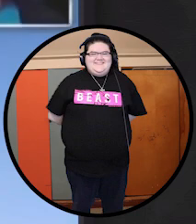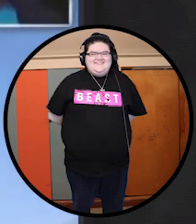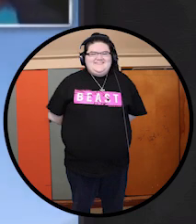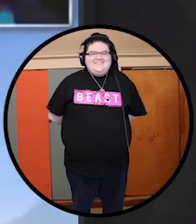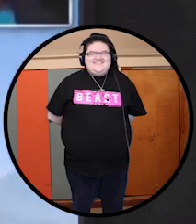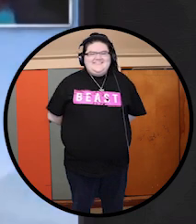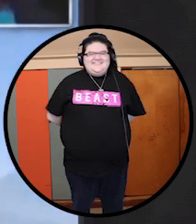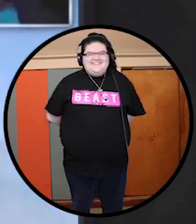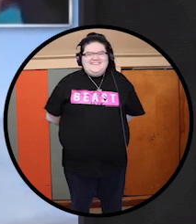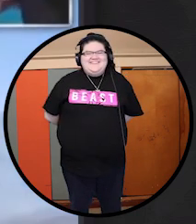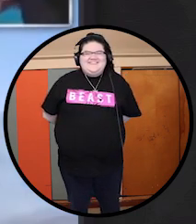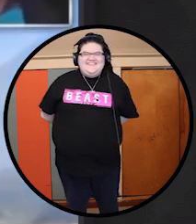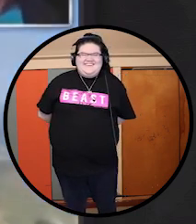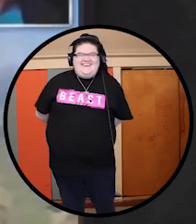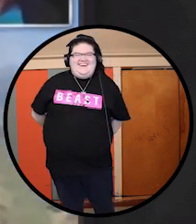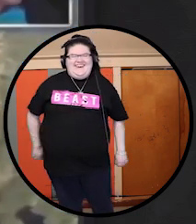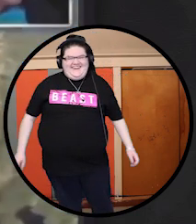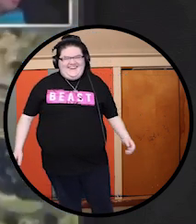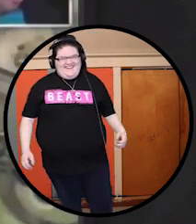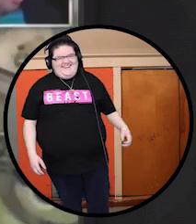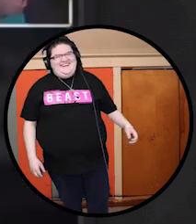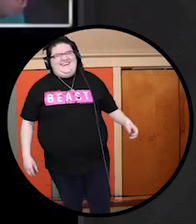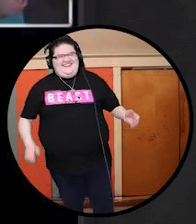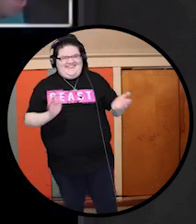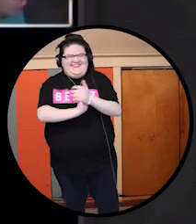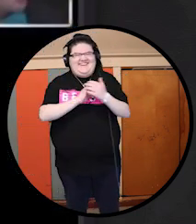finishes, I'm fucking